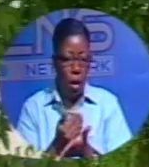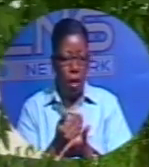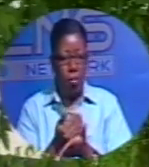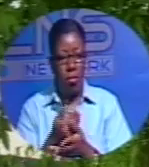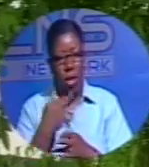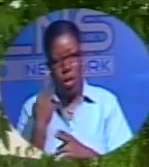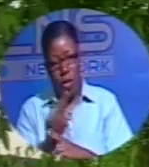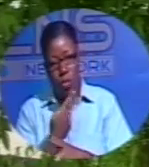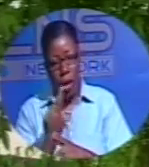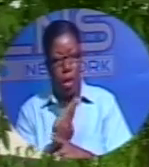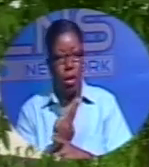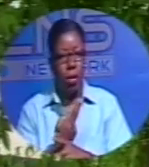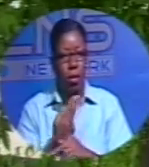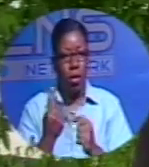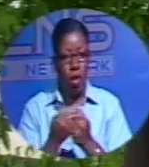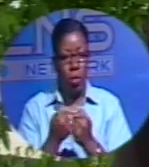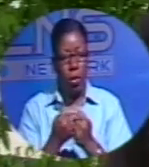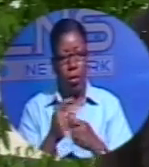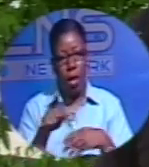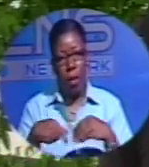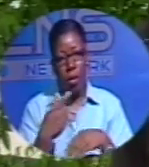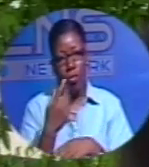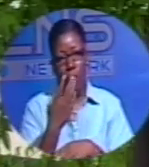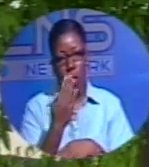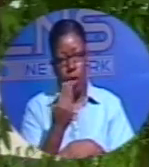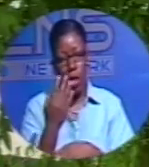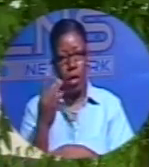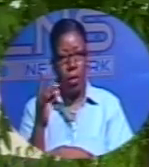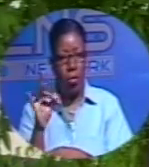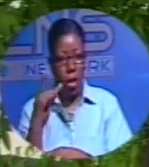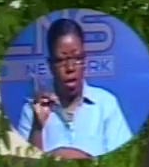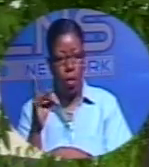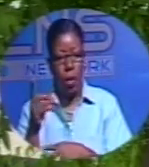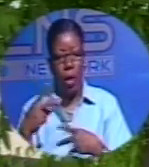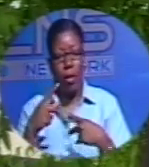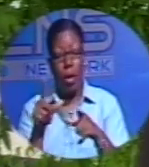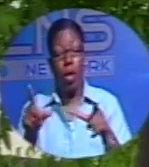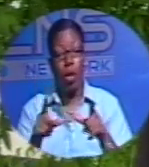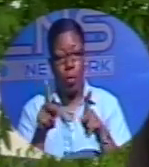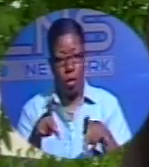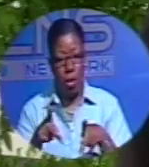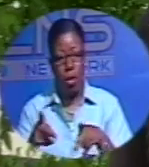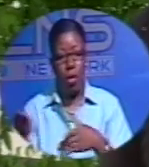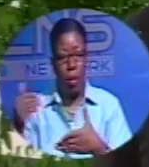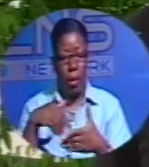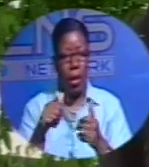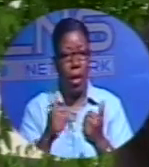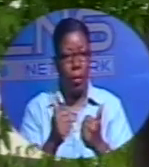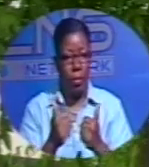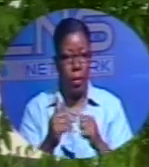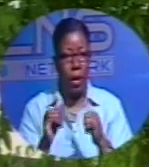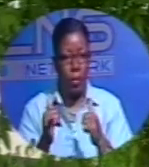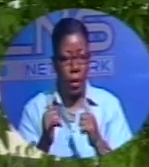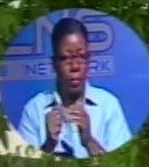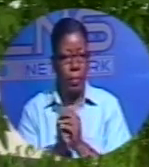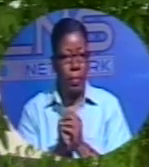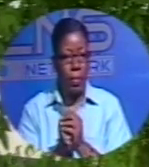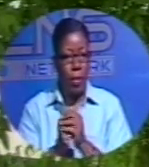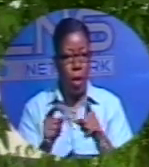regular tournament from ages 14 to about 18. We allow some of the locals to get in. They'll also be coming with college female